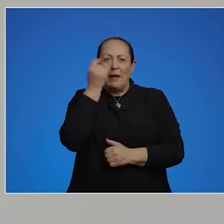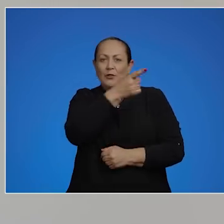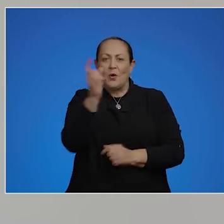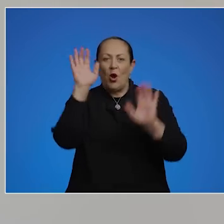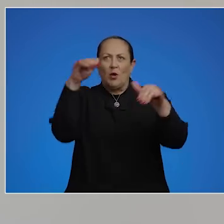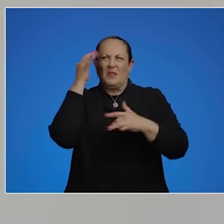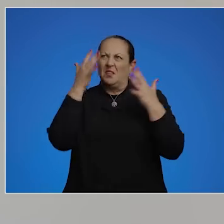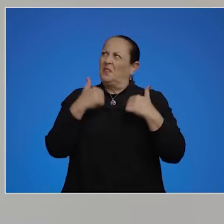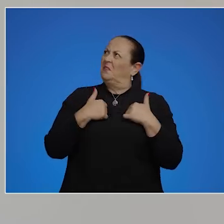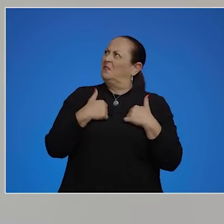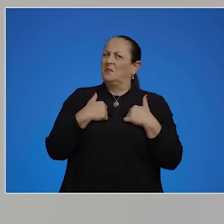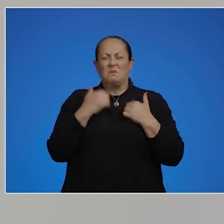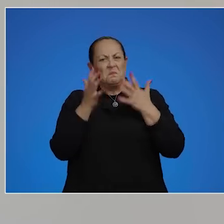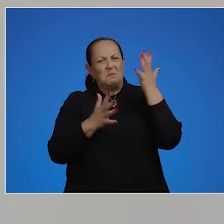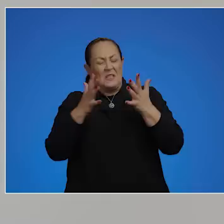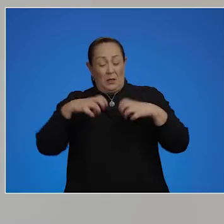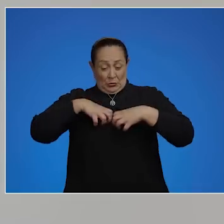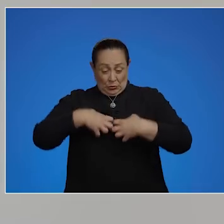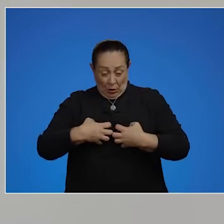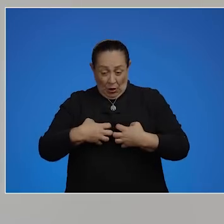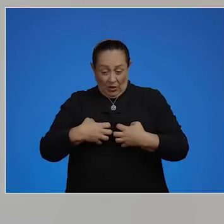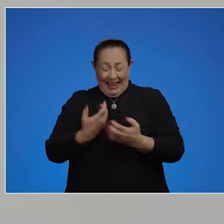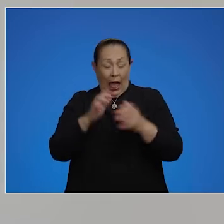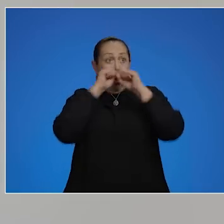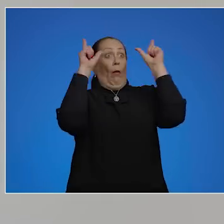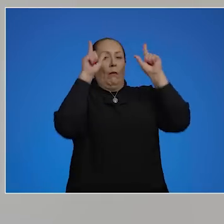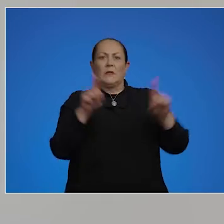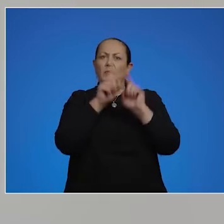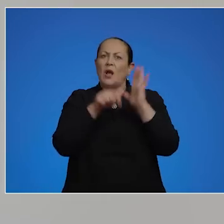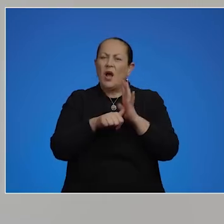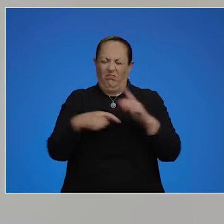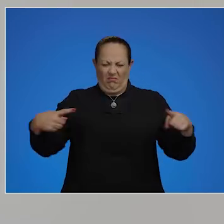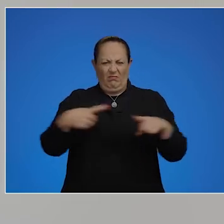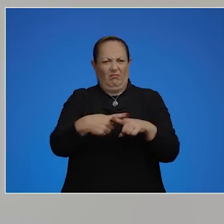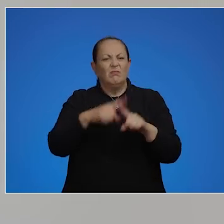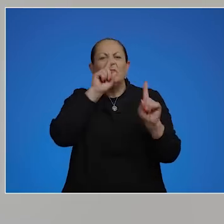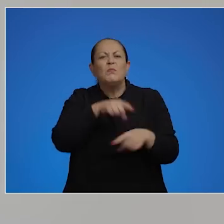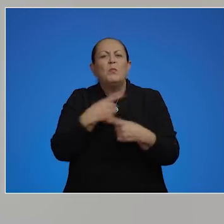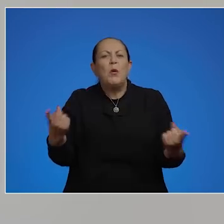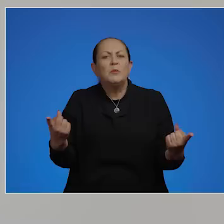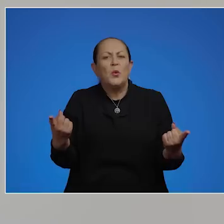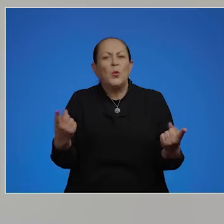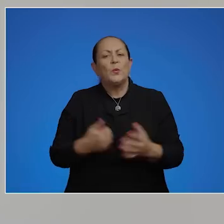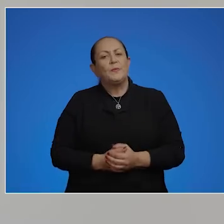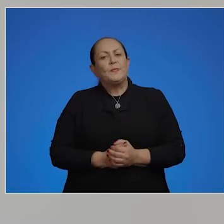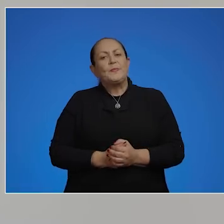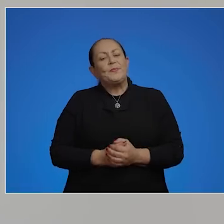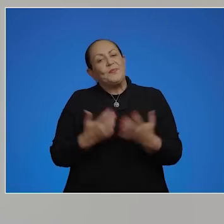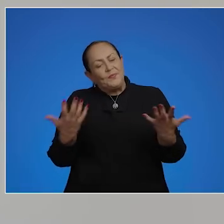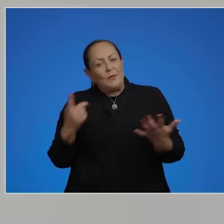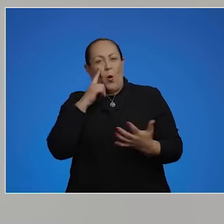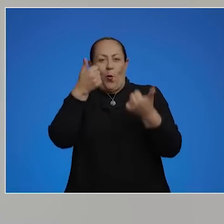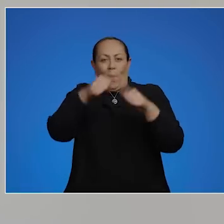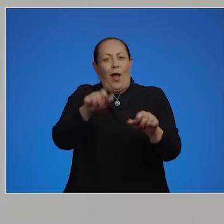some of you asking me, well, what does that mean, though, when you're tired? How can you be attentive? It seems like a contradiction in terms, doesn't it? Well,